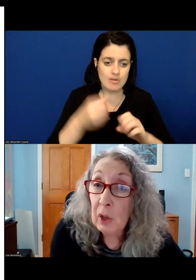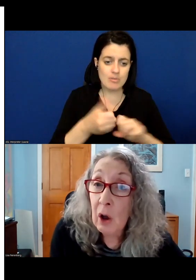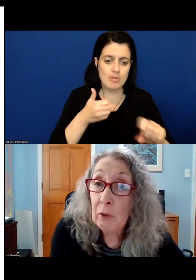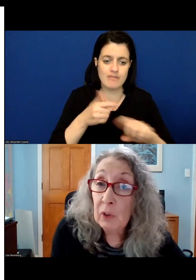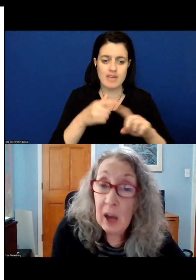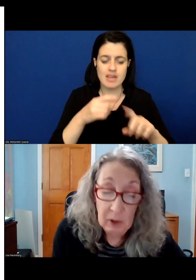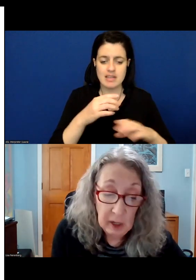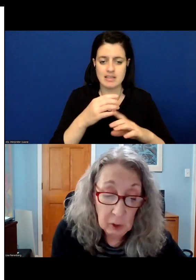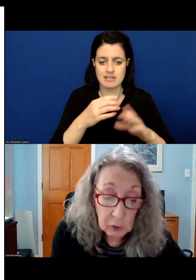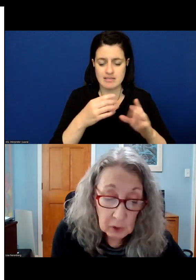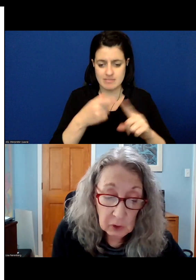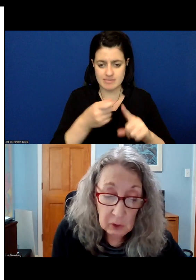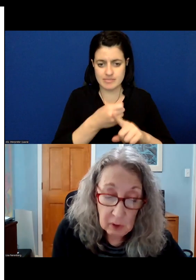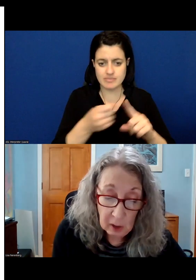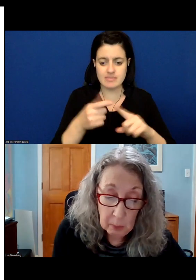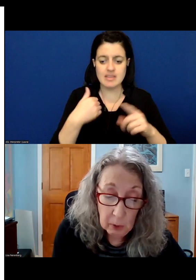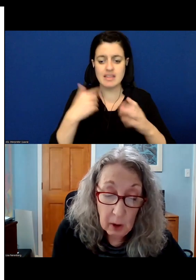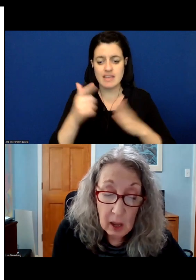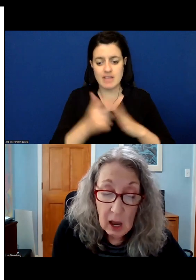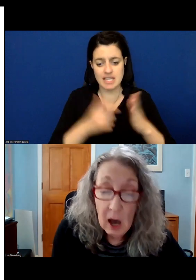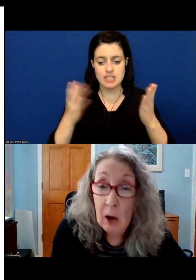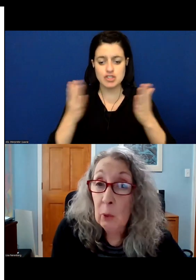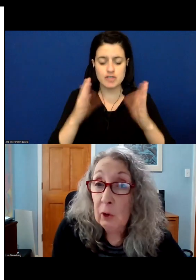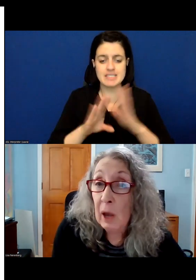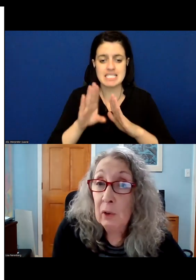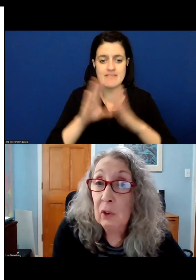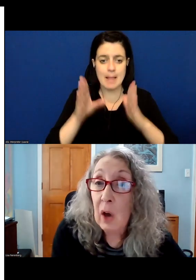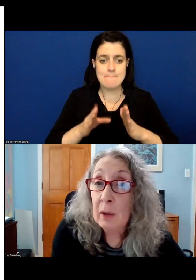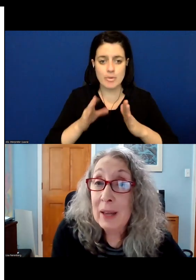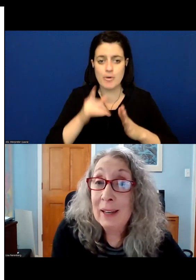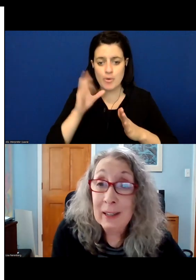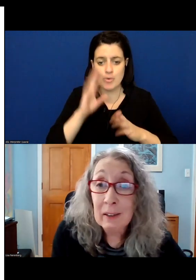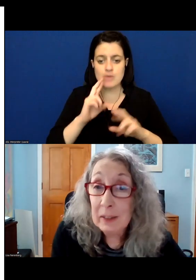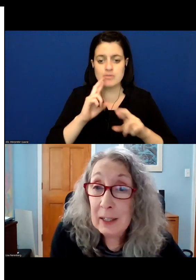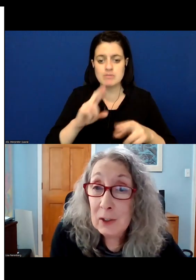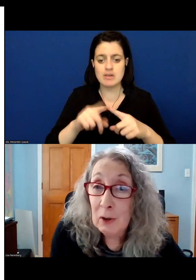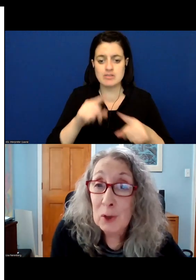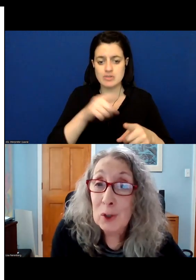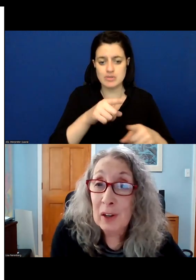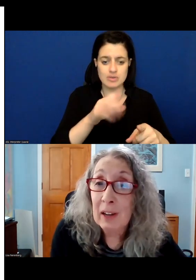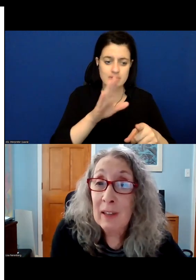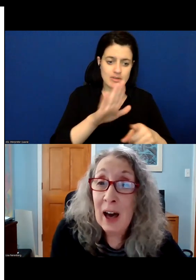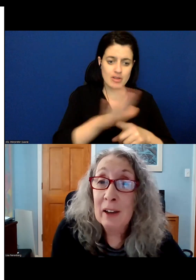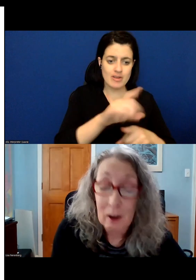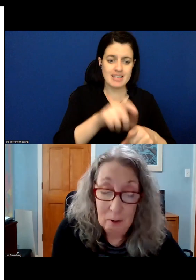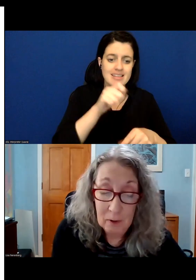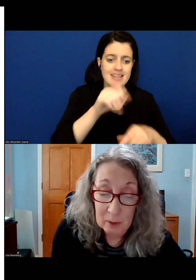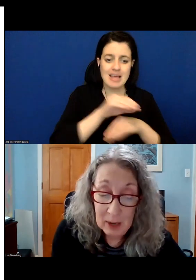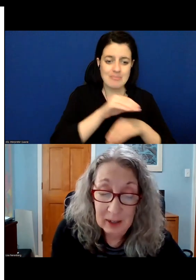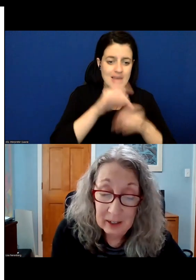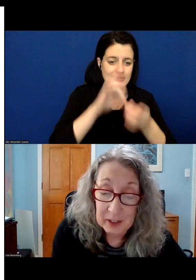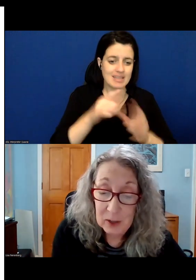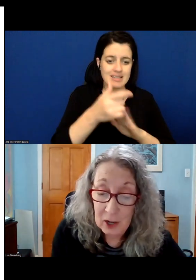also, within the office, have a legal services developer who responds to unmet legal needs. And there are certainly a lot